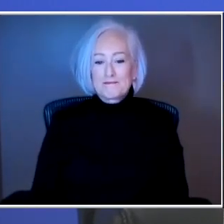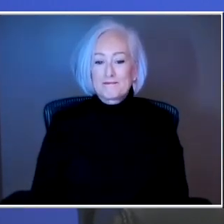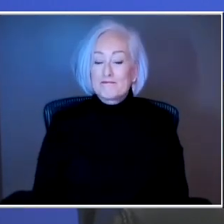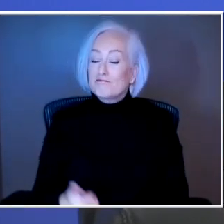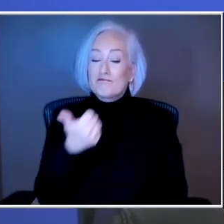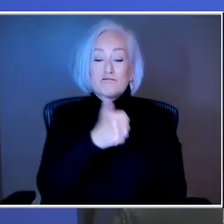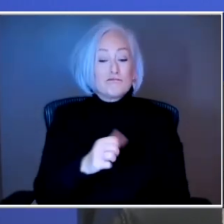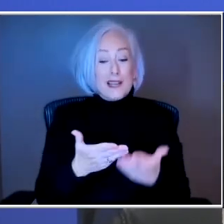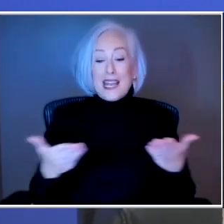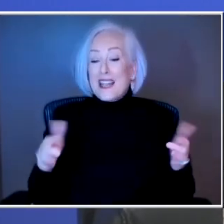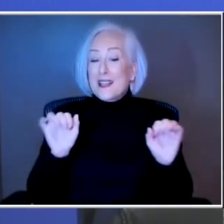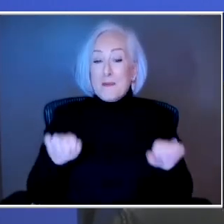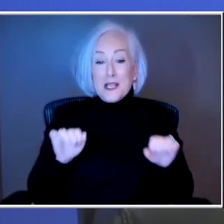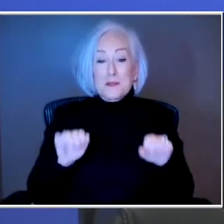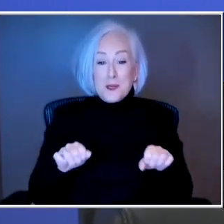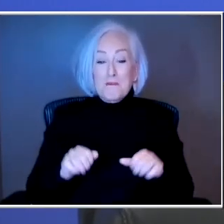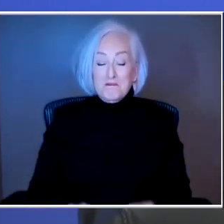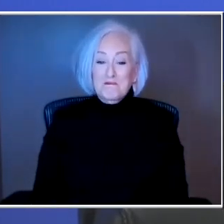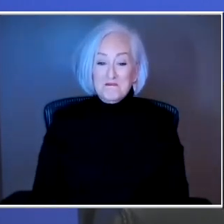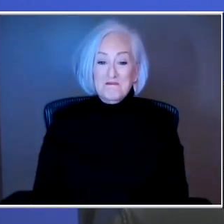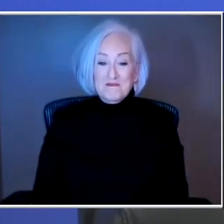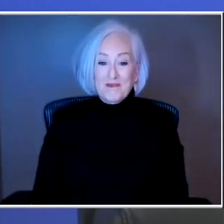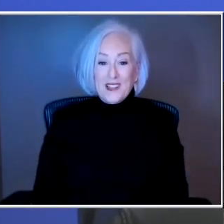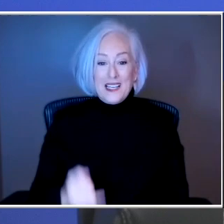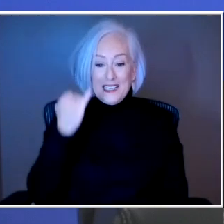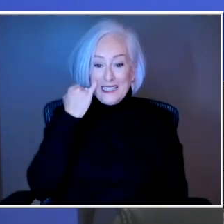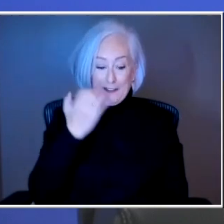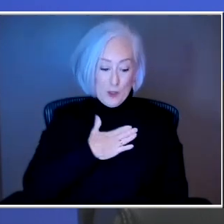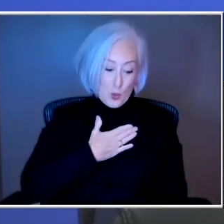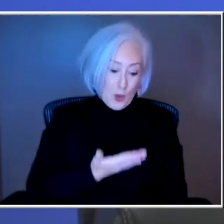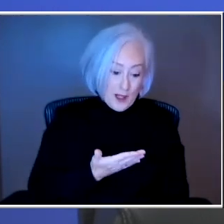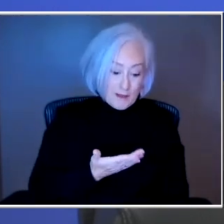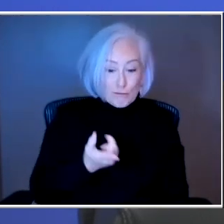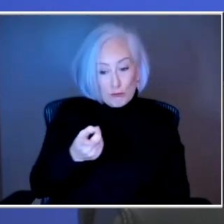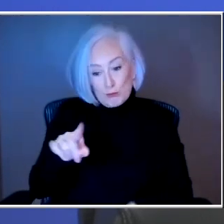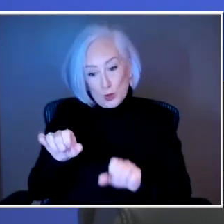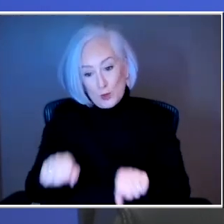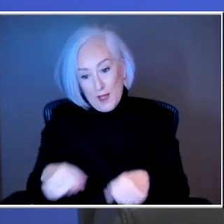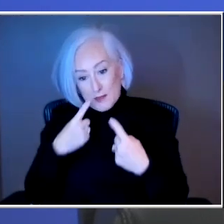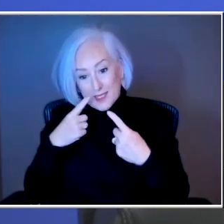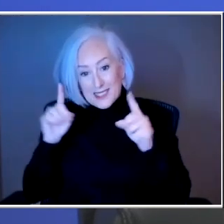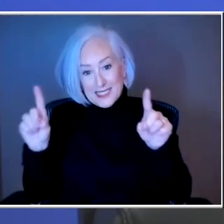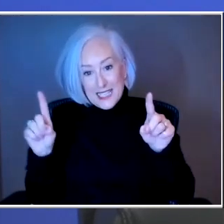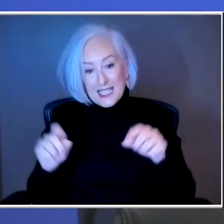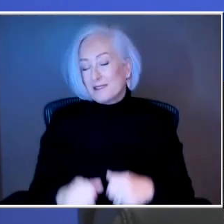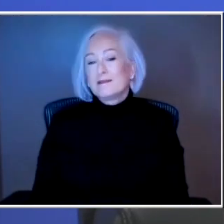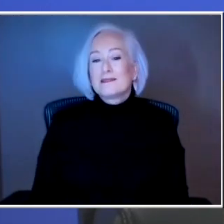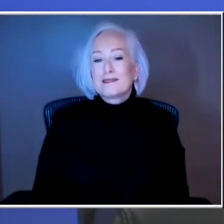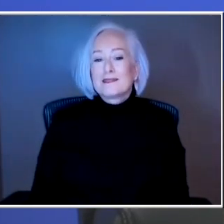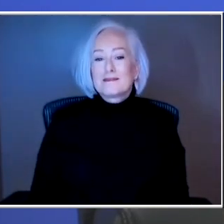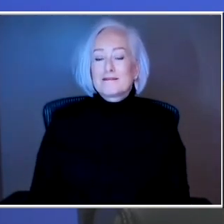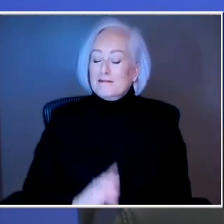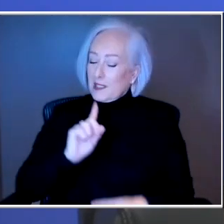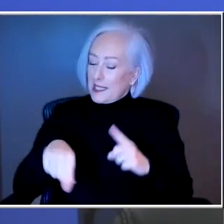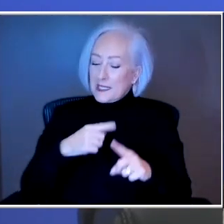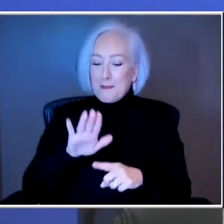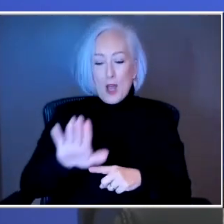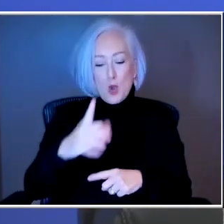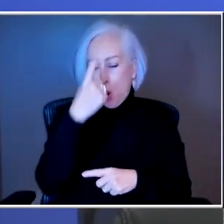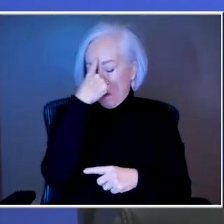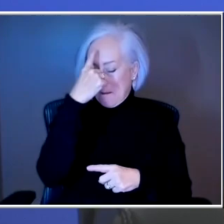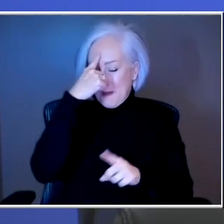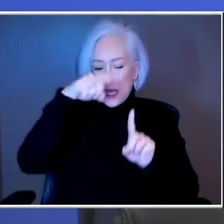possible, and if there's a will, there's a way, and it's really in mindset. Set your mind